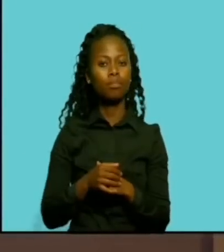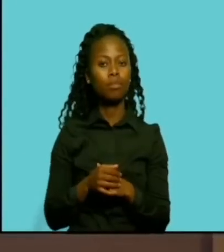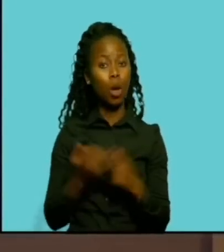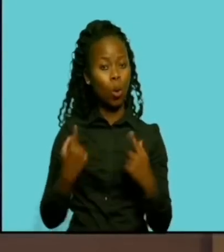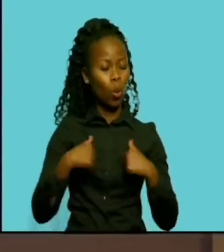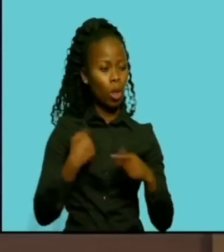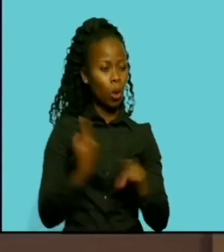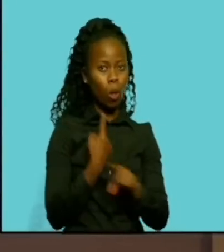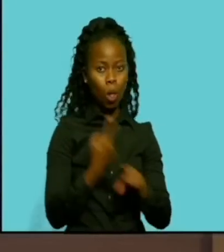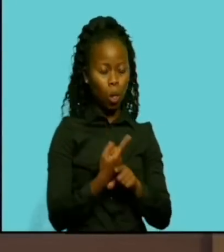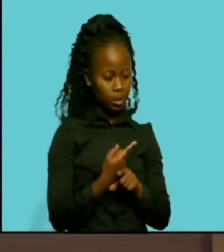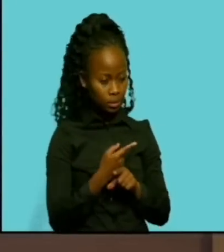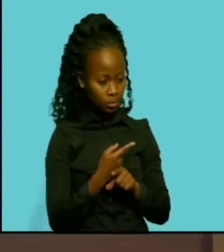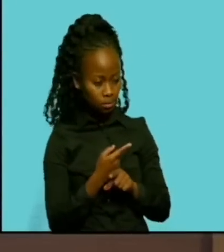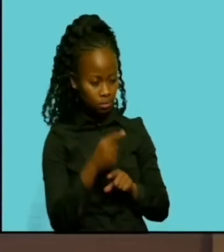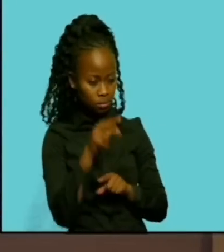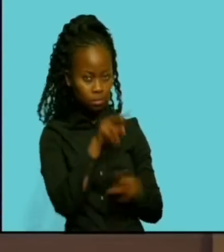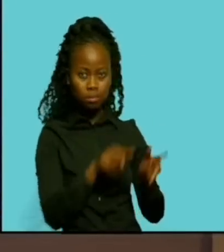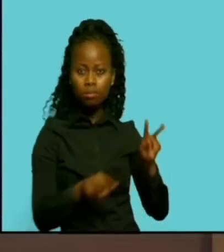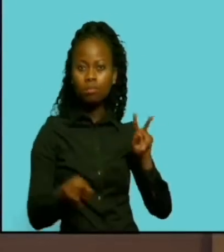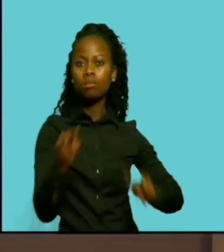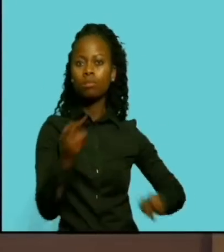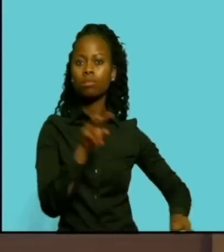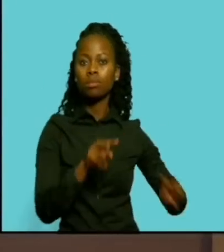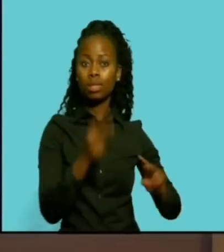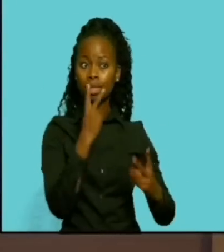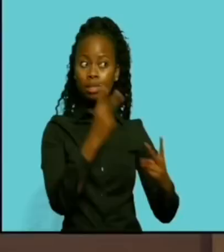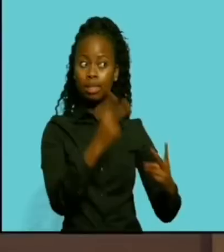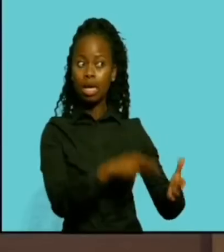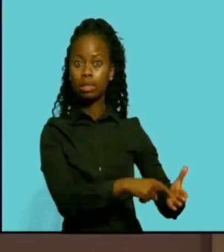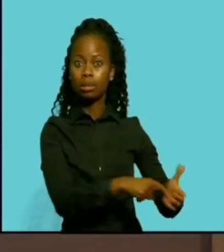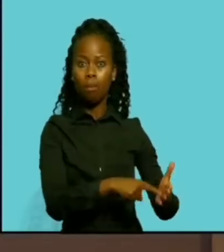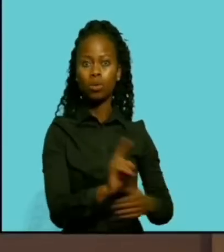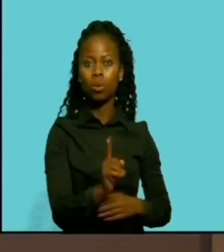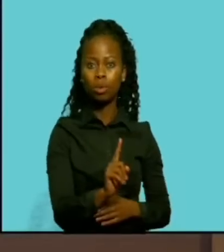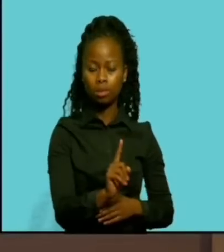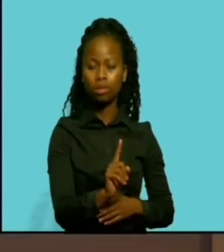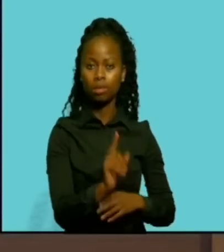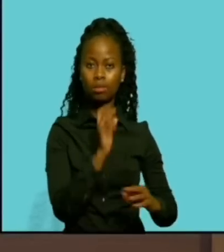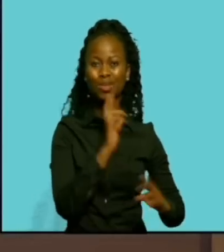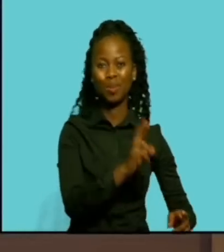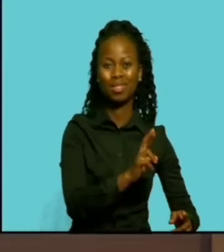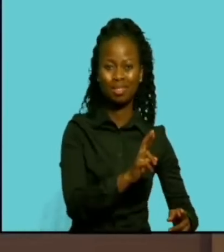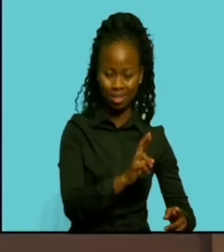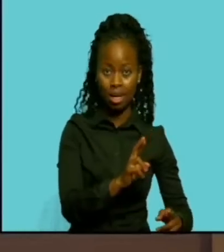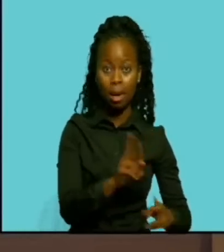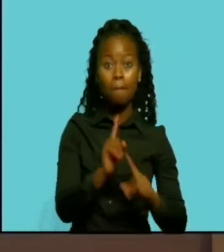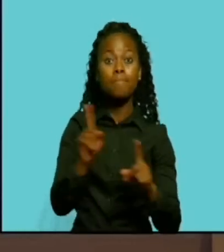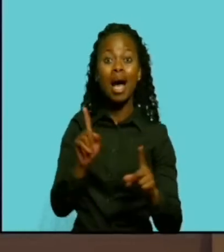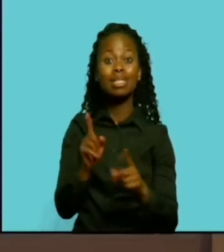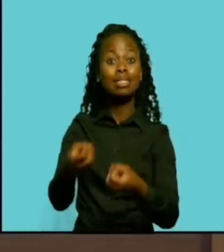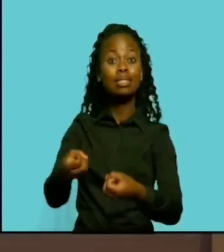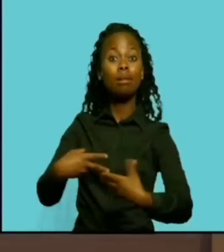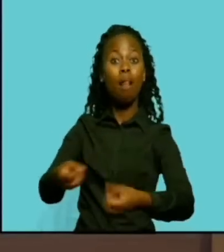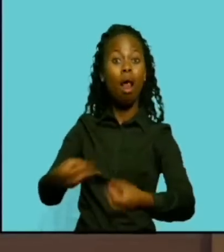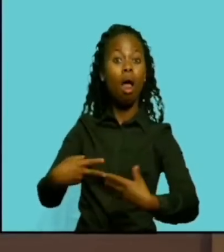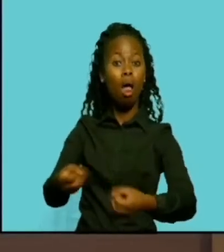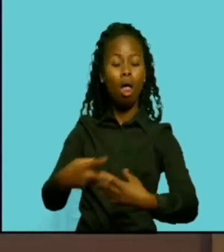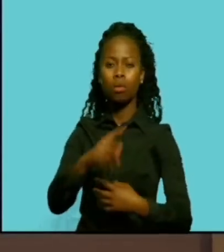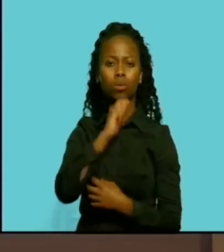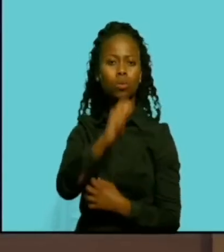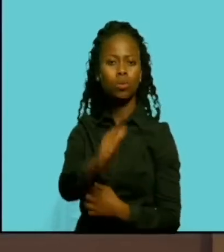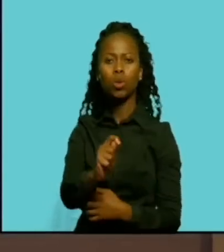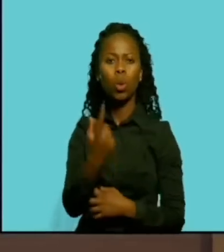demand-side stuff. We do not have much influence on the supply side. But it doesn't